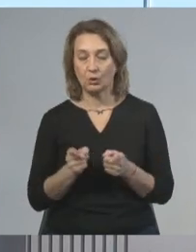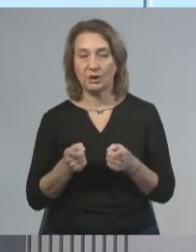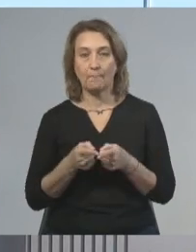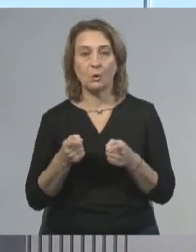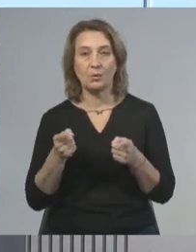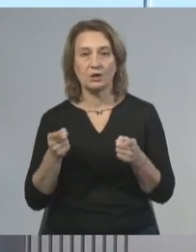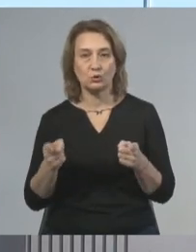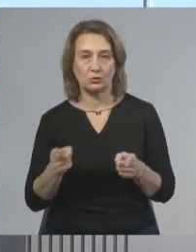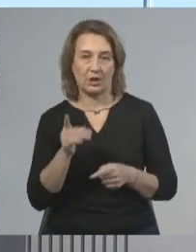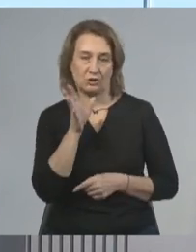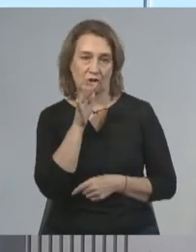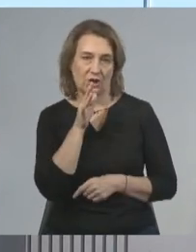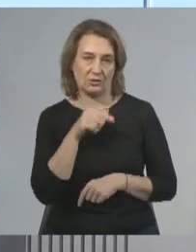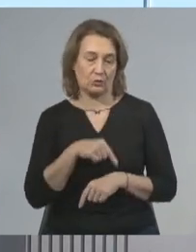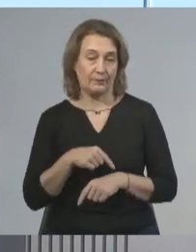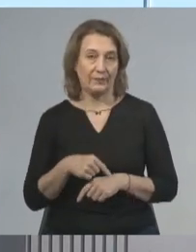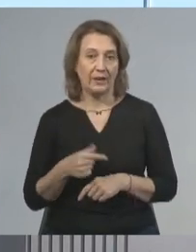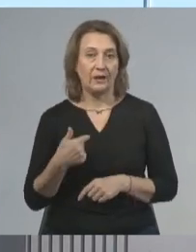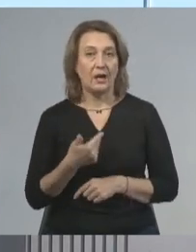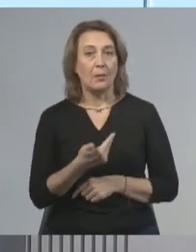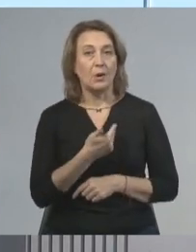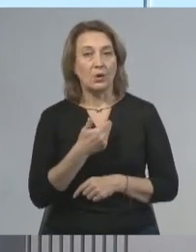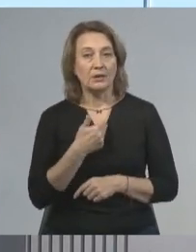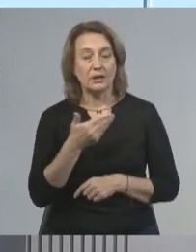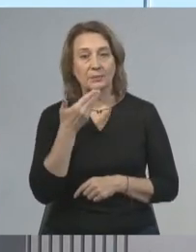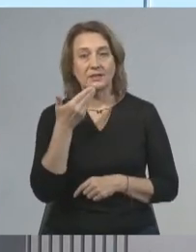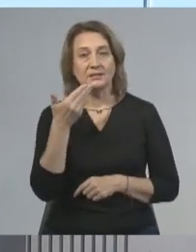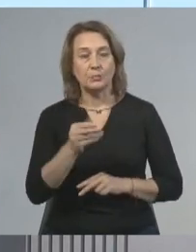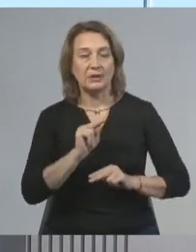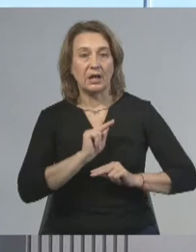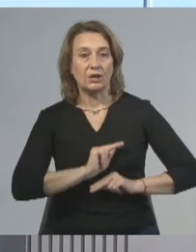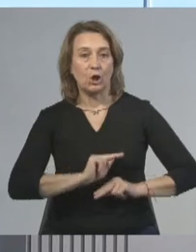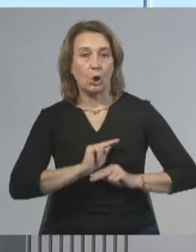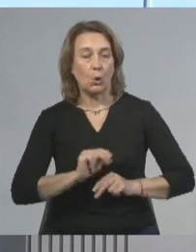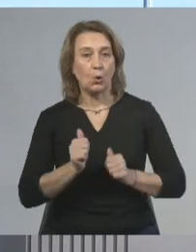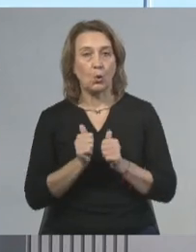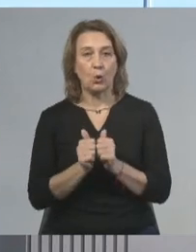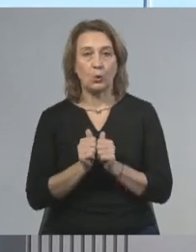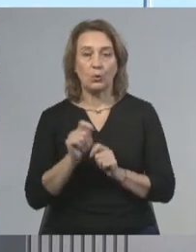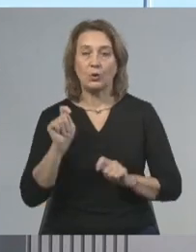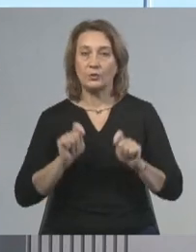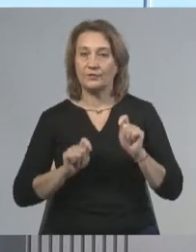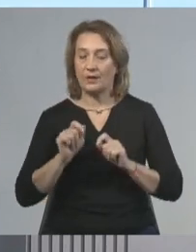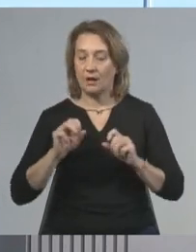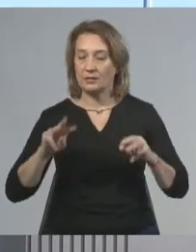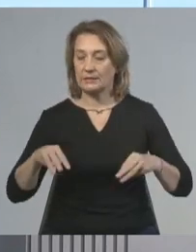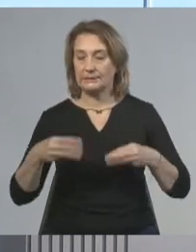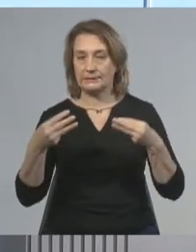need to do everything very quickly so i would like to ask my colleagues